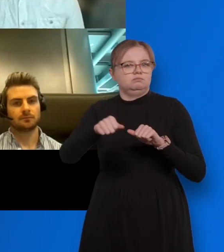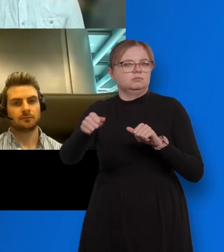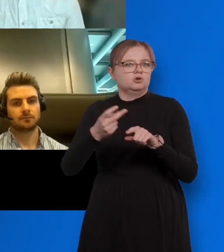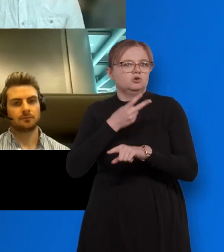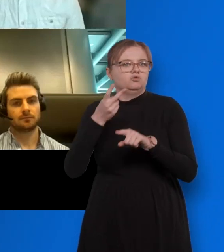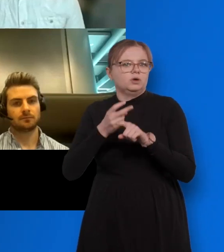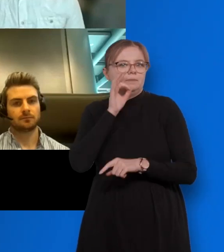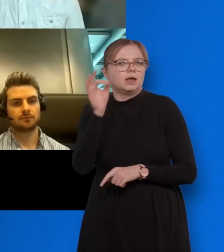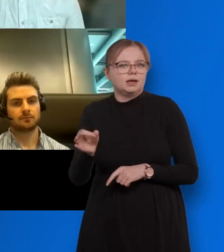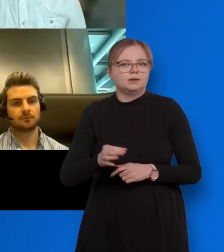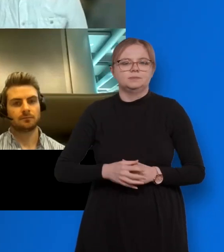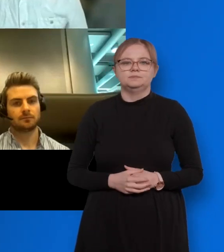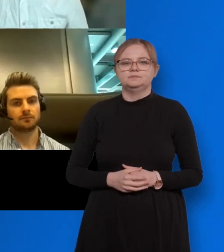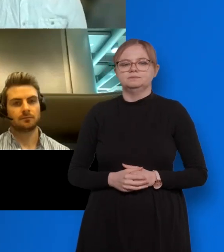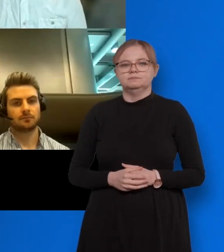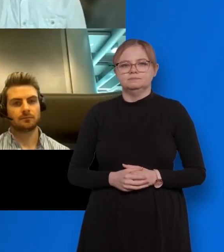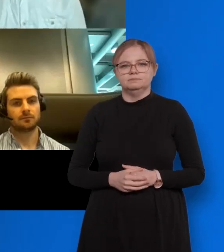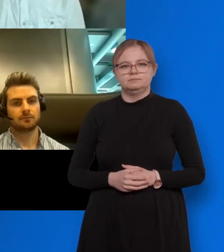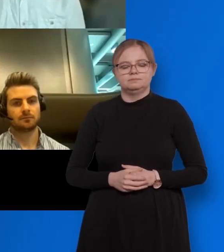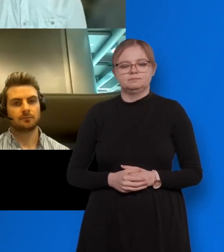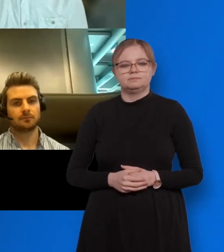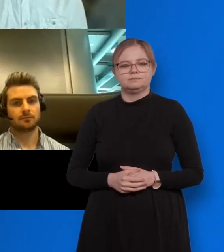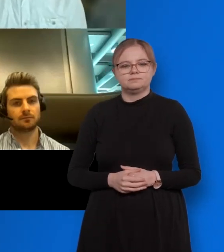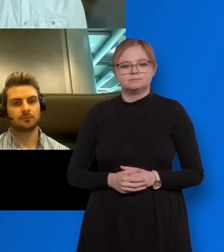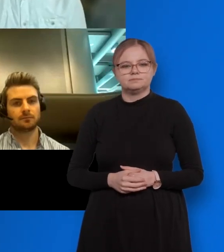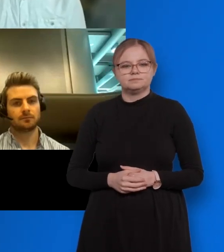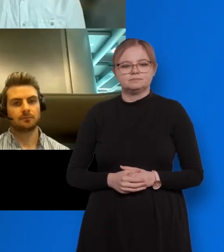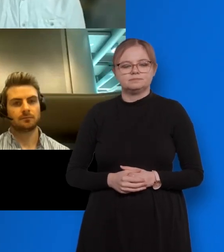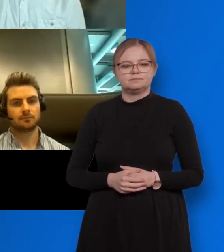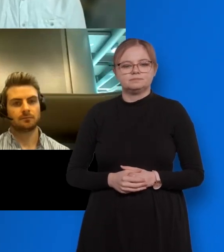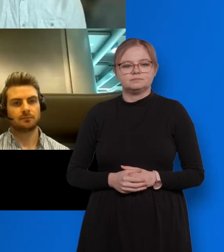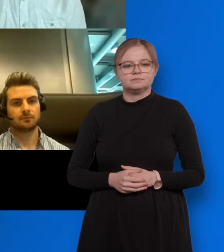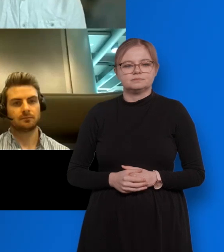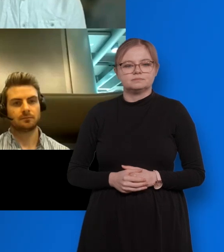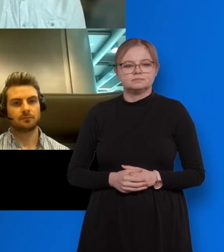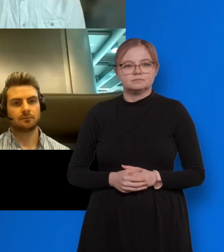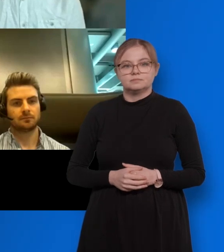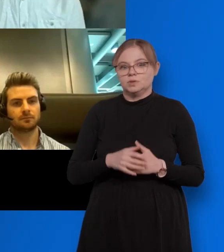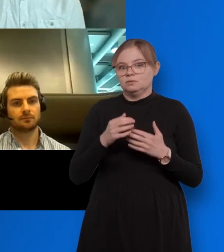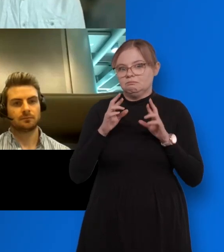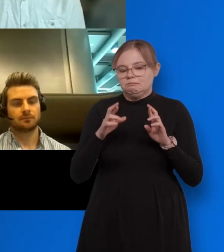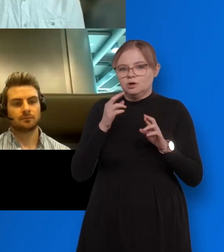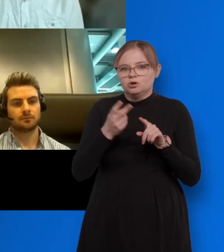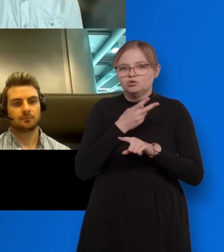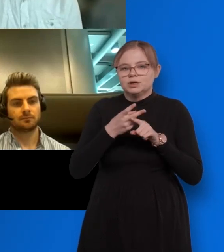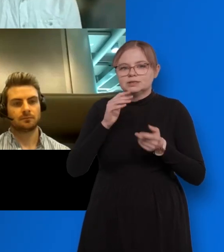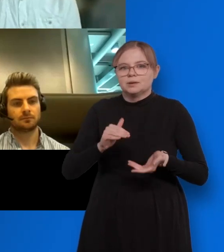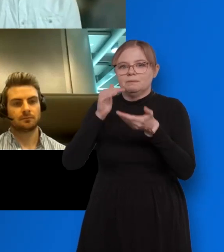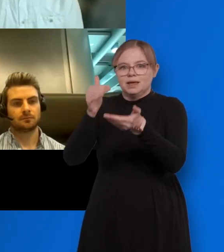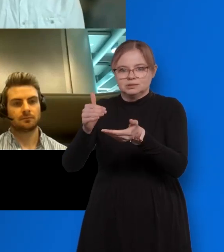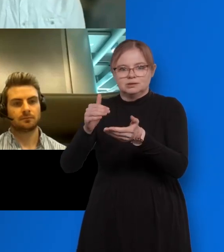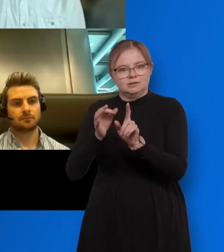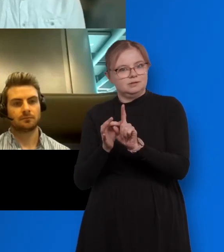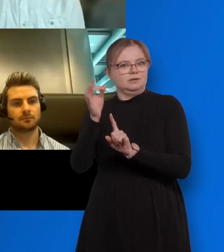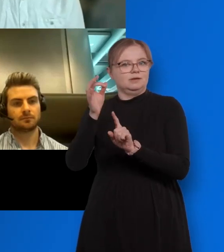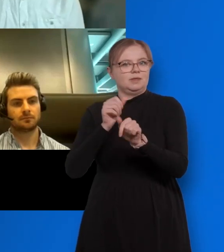more and be able to resubmit. hopefully a better application a second time. And we